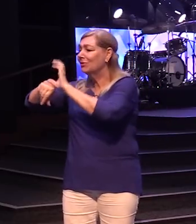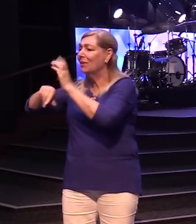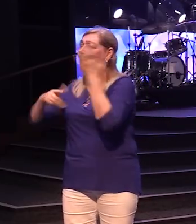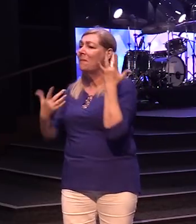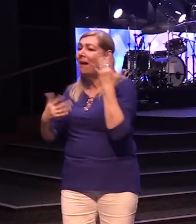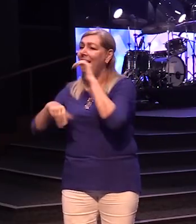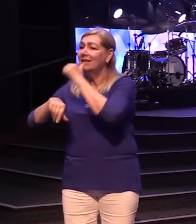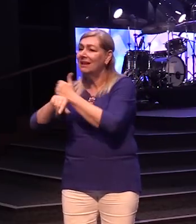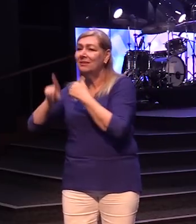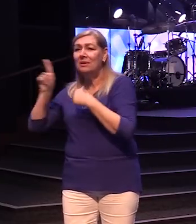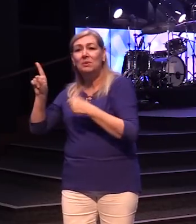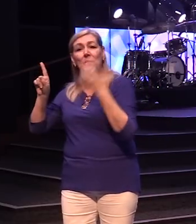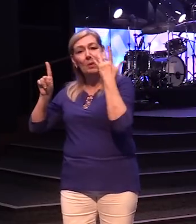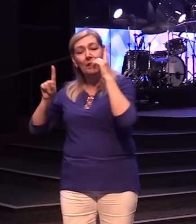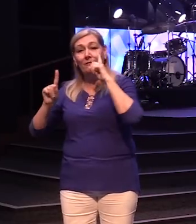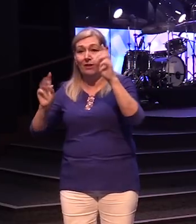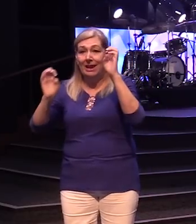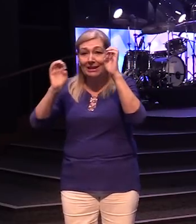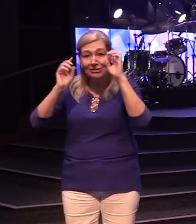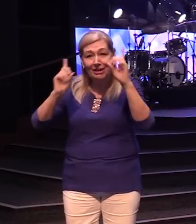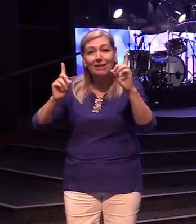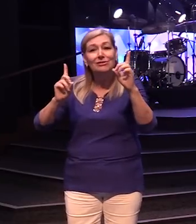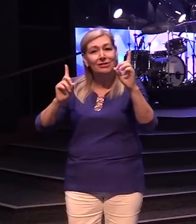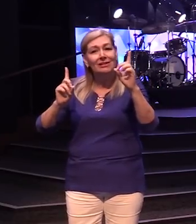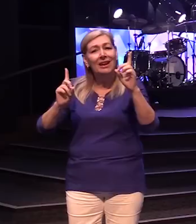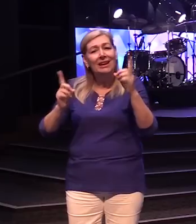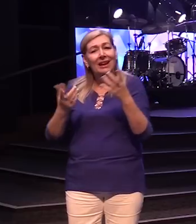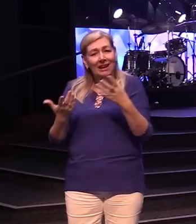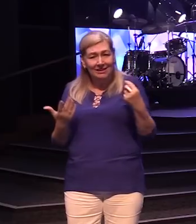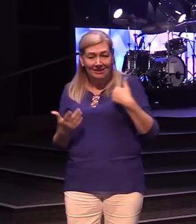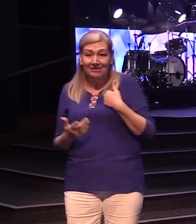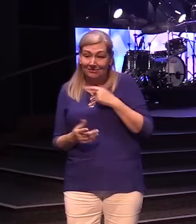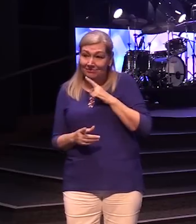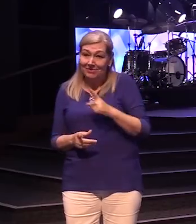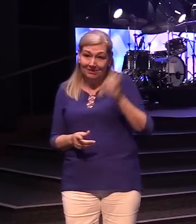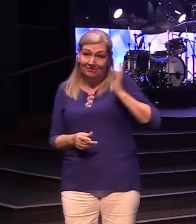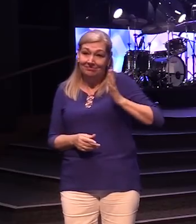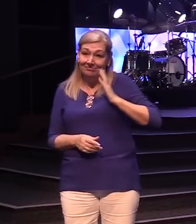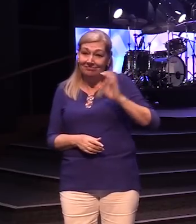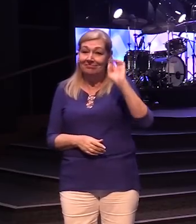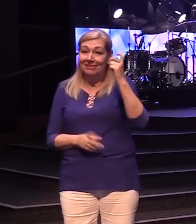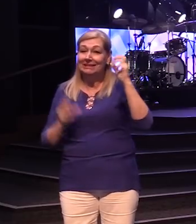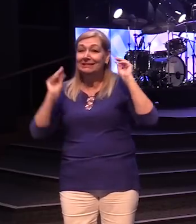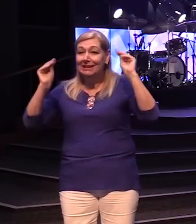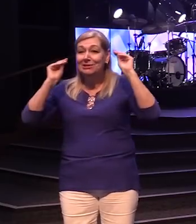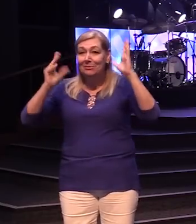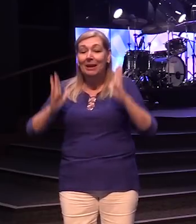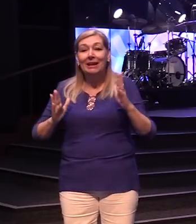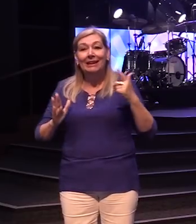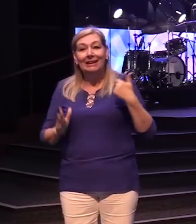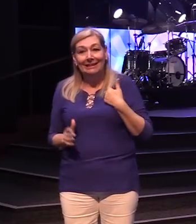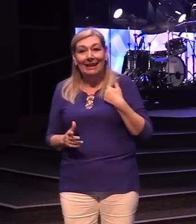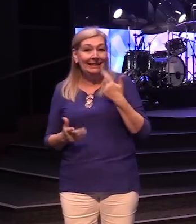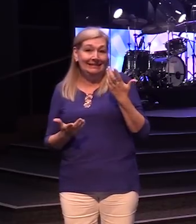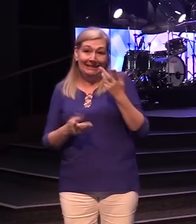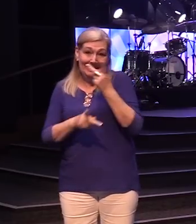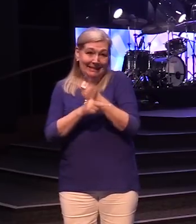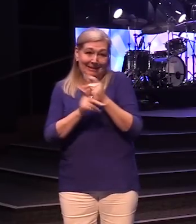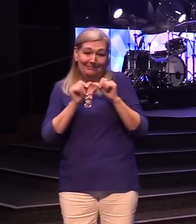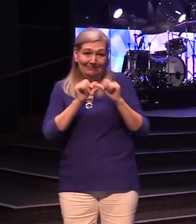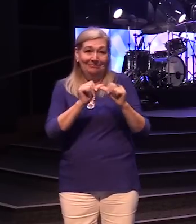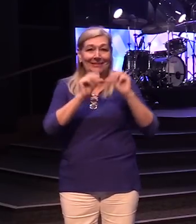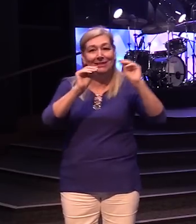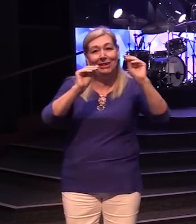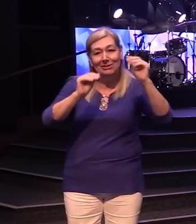purpose of education. And I have been a professional educator, and perhaps I can't quit it. But I